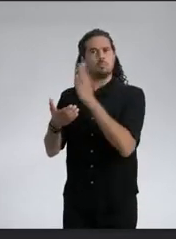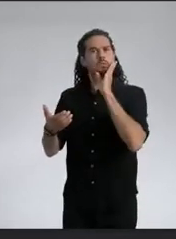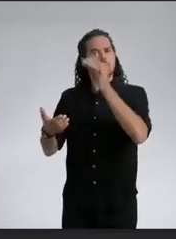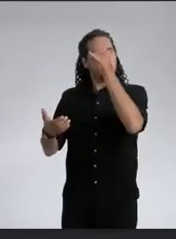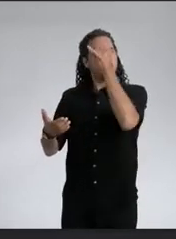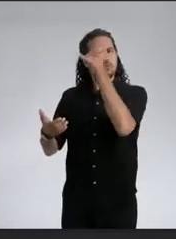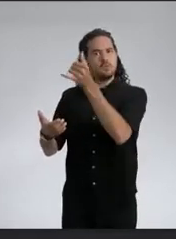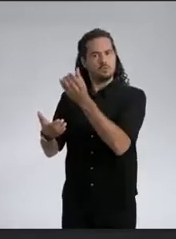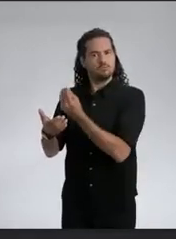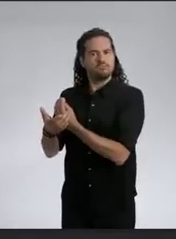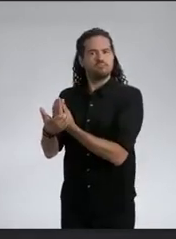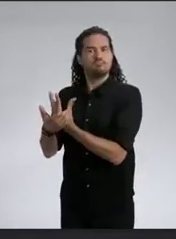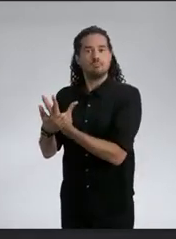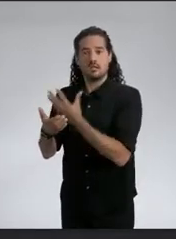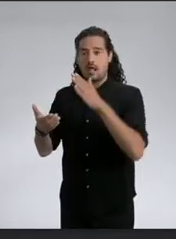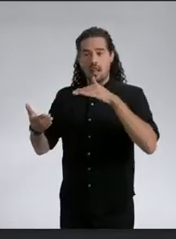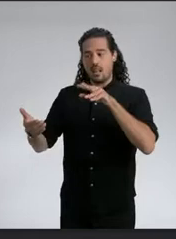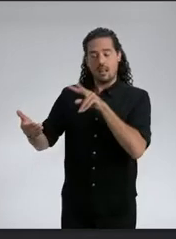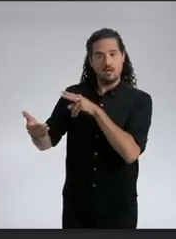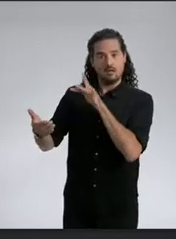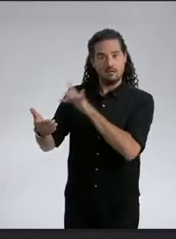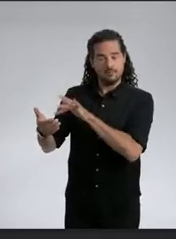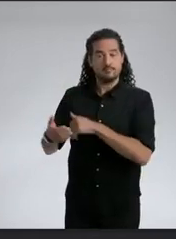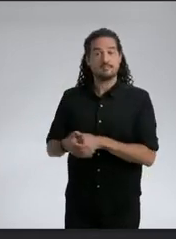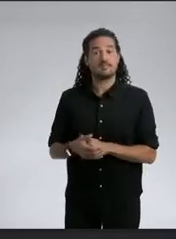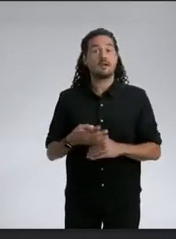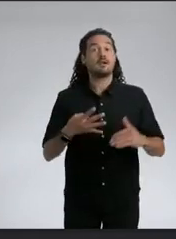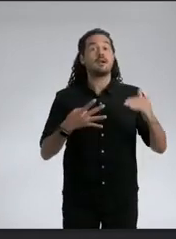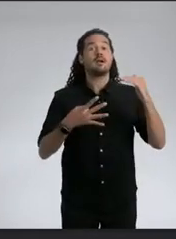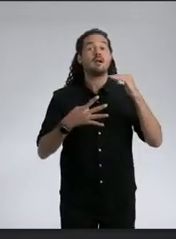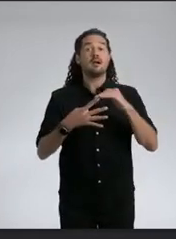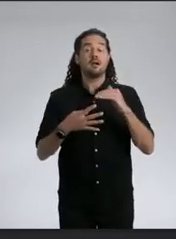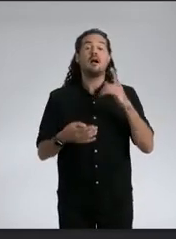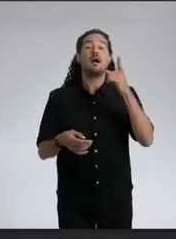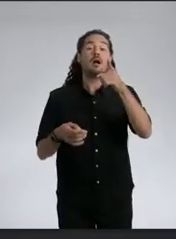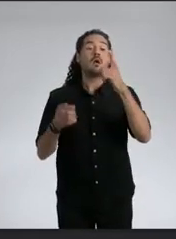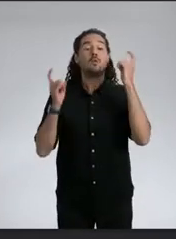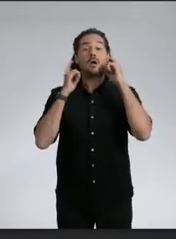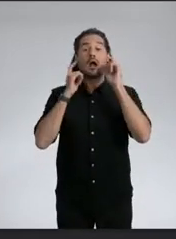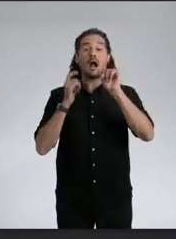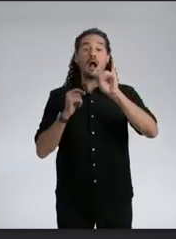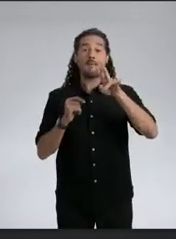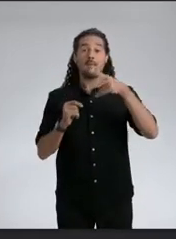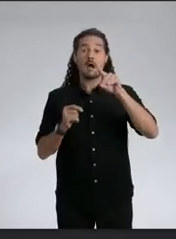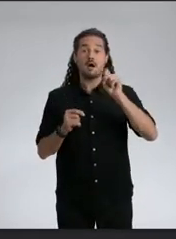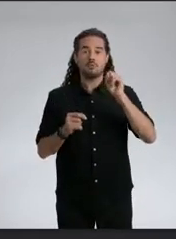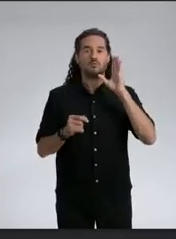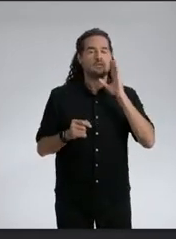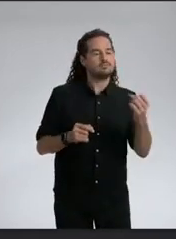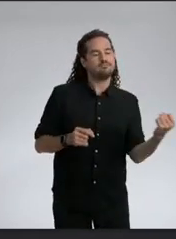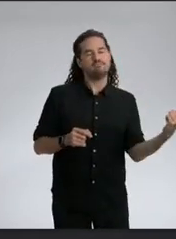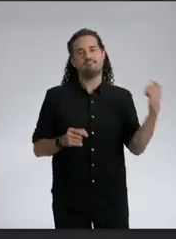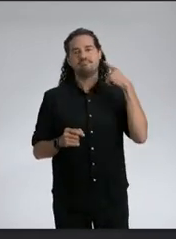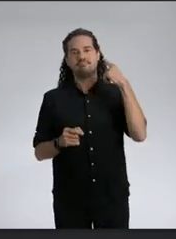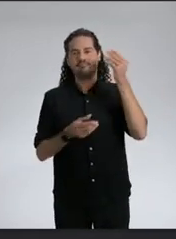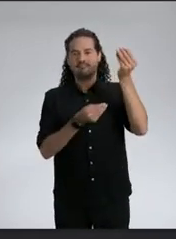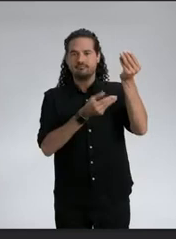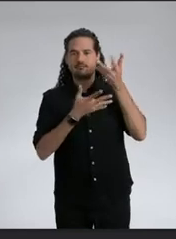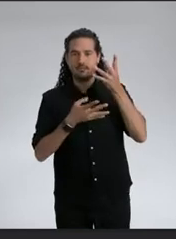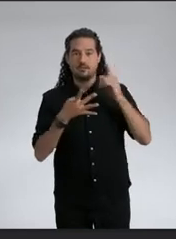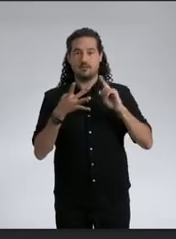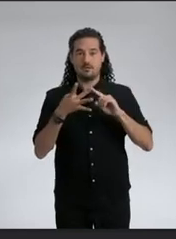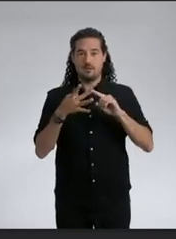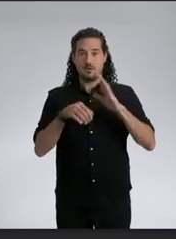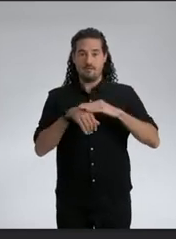if the user hasn't tapped on it. They'll also be announced by Siri if someone is wearing AirPods. And you'll want to use this for notifications that